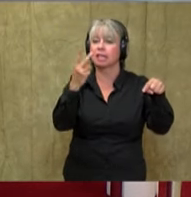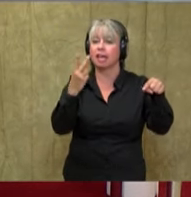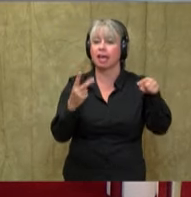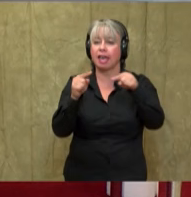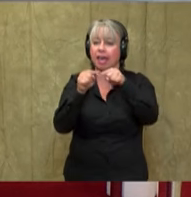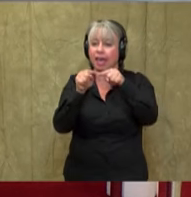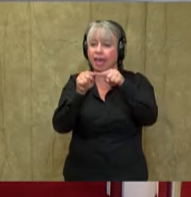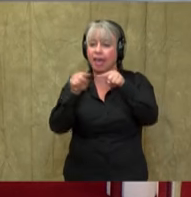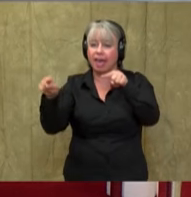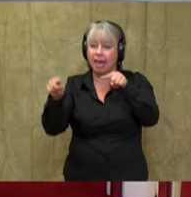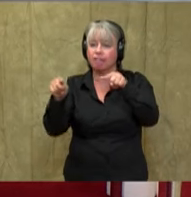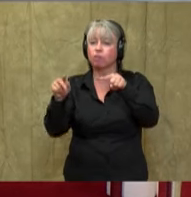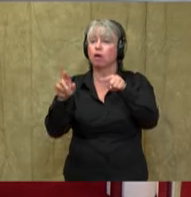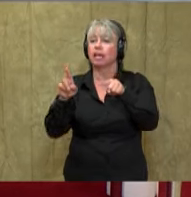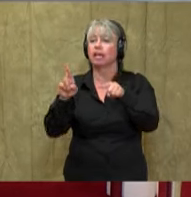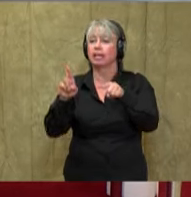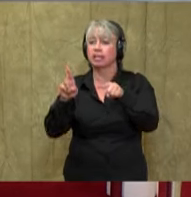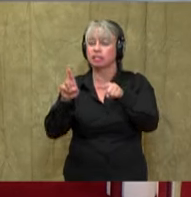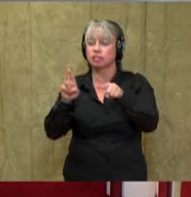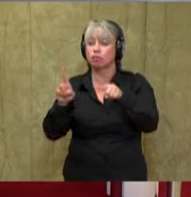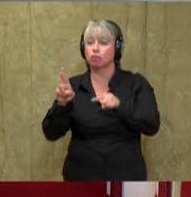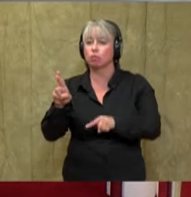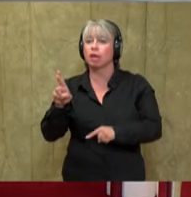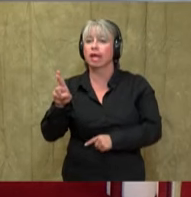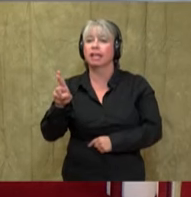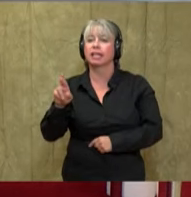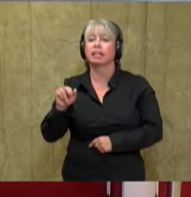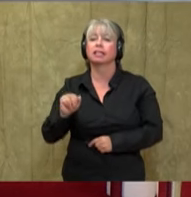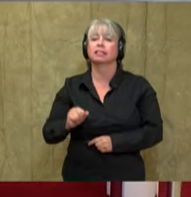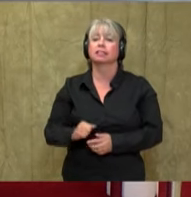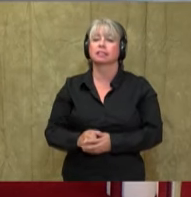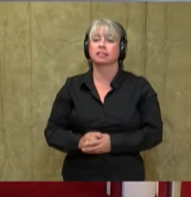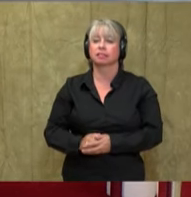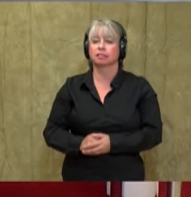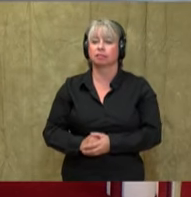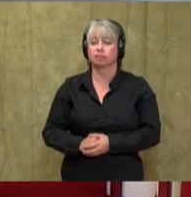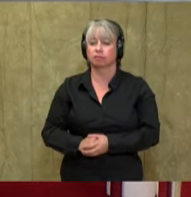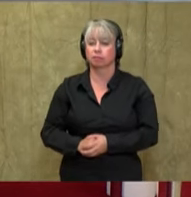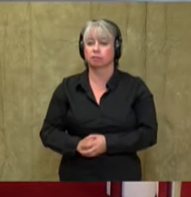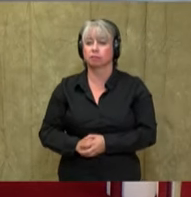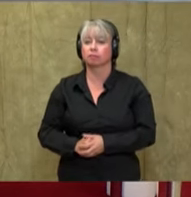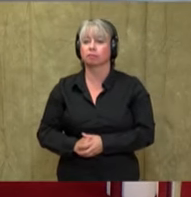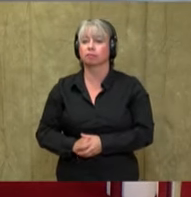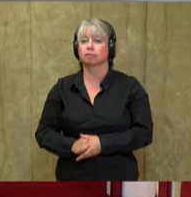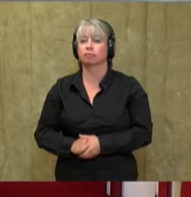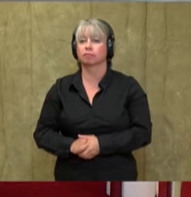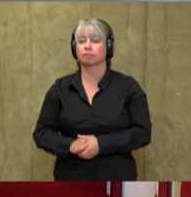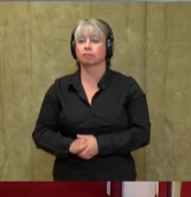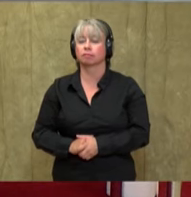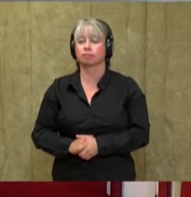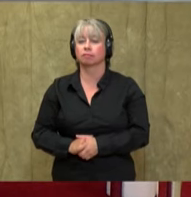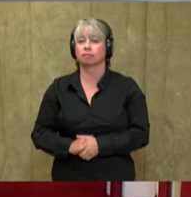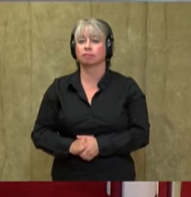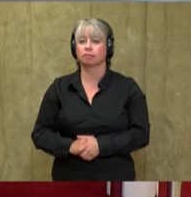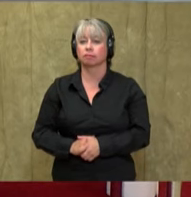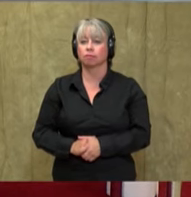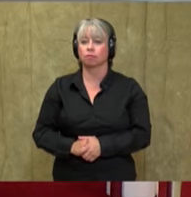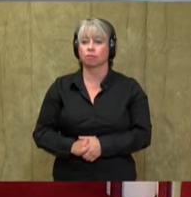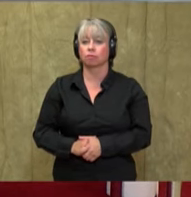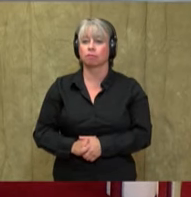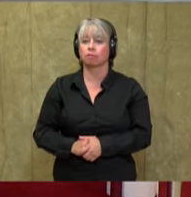the radius. So we're gonna have to make a connection of that in just a second. And then, so it says,